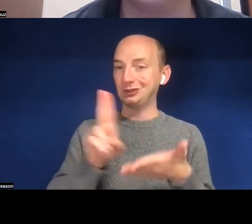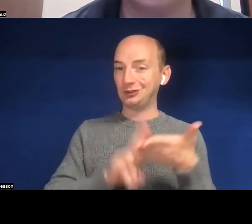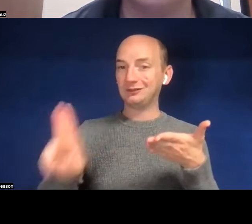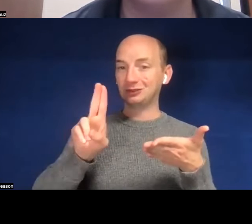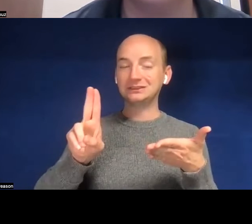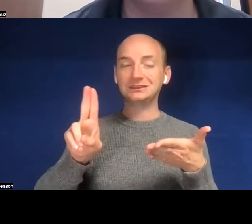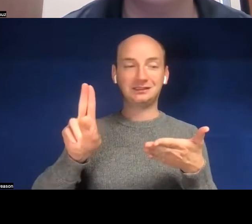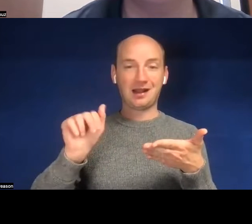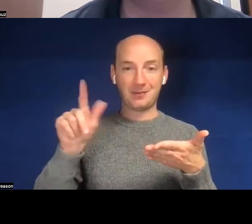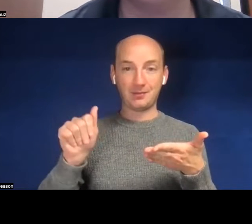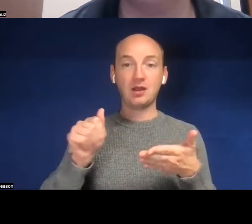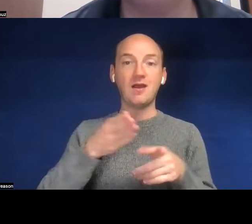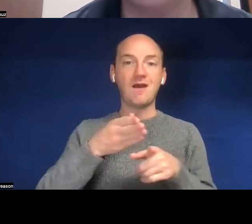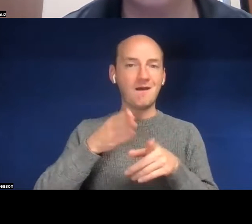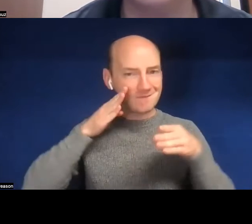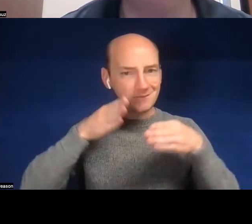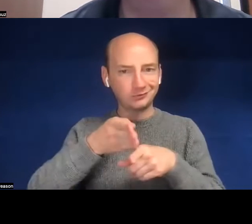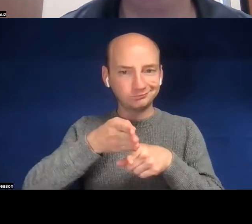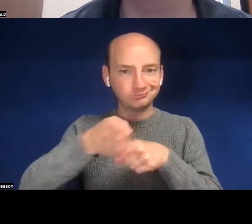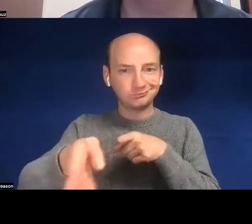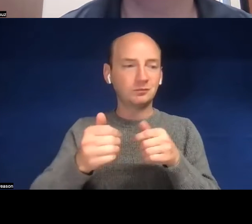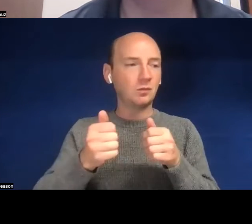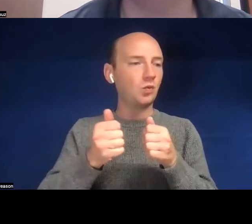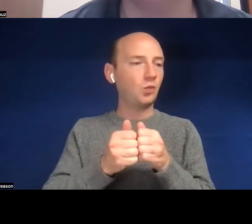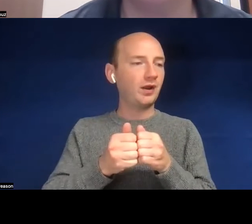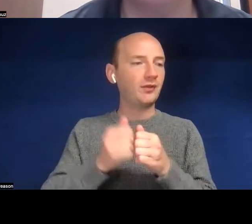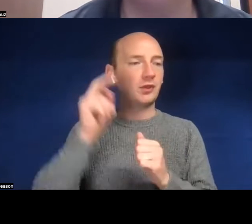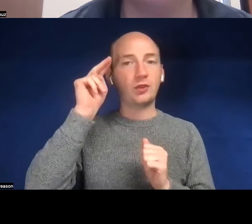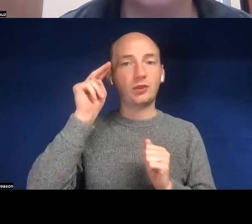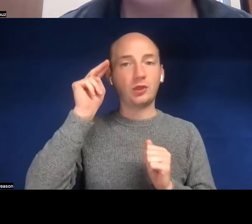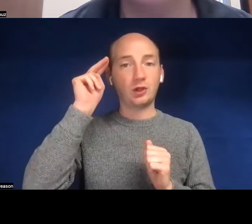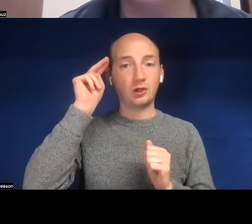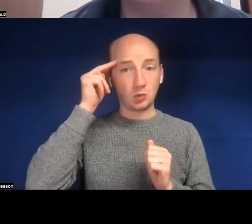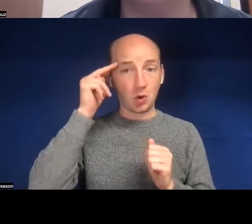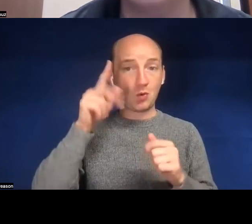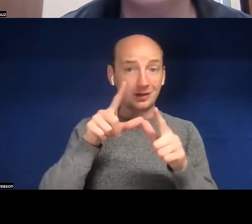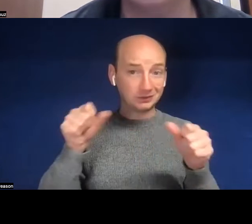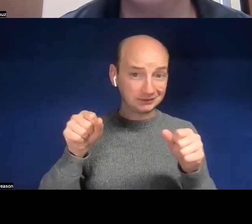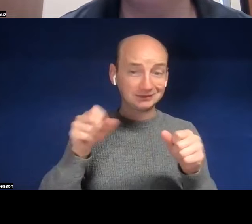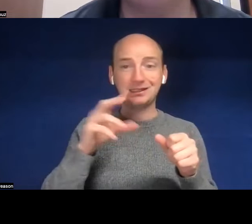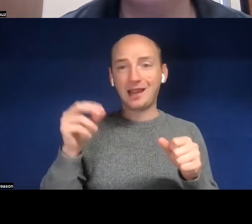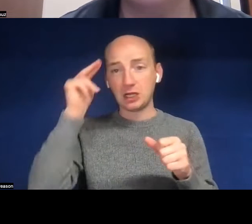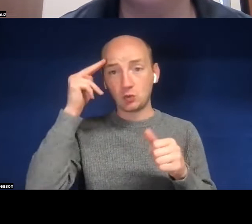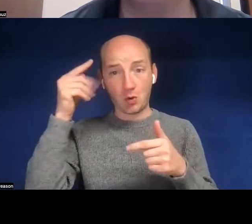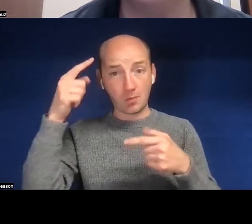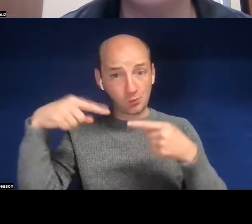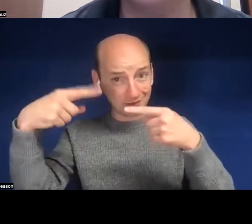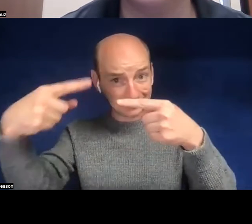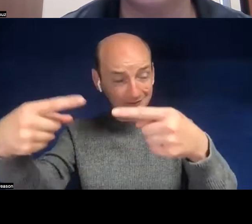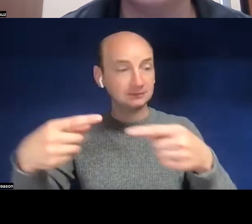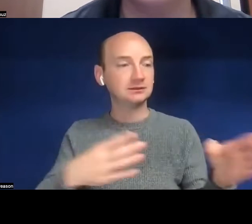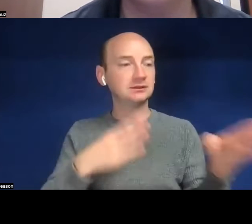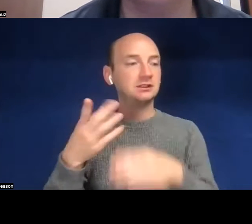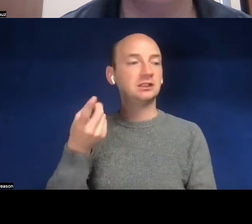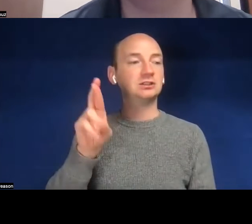cognitive neuroscience, and natural language processing. Dr. Darrin Griffin, who is in the Department of